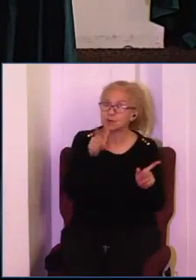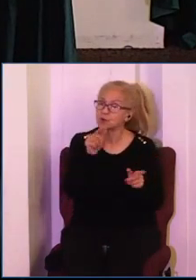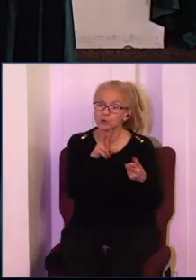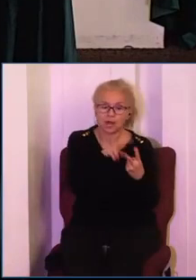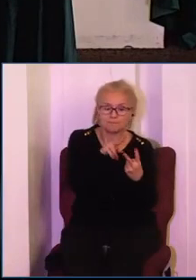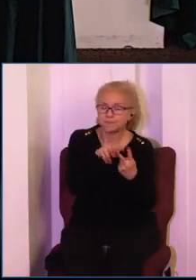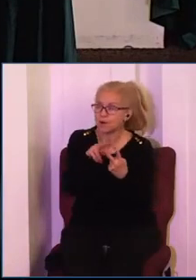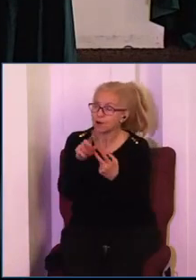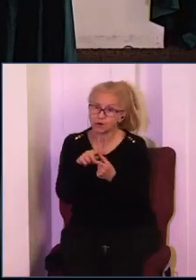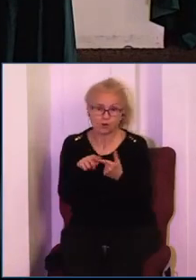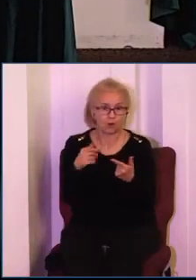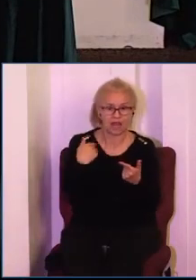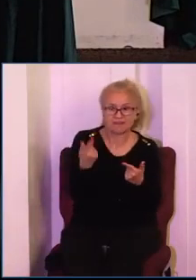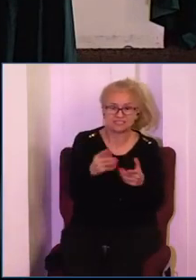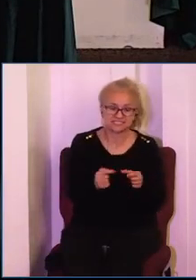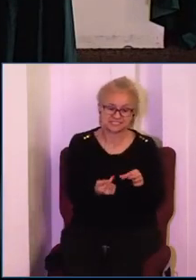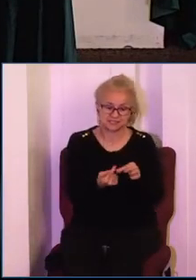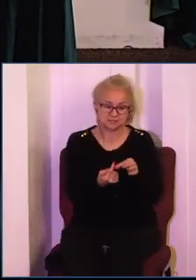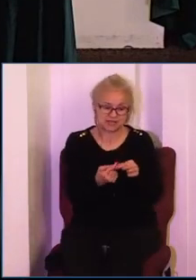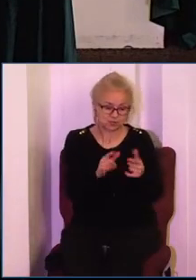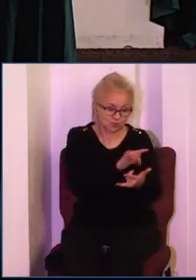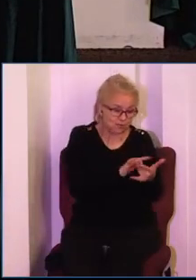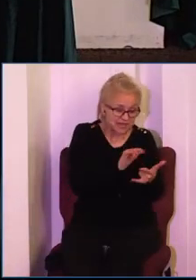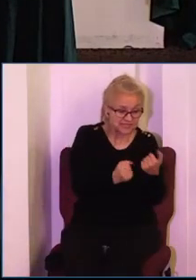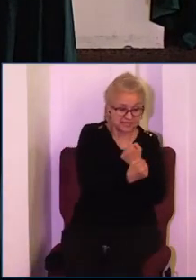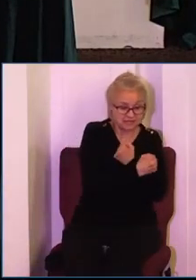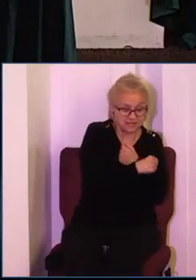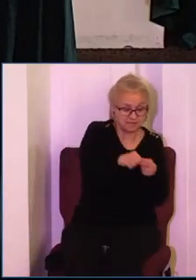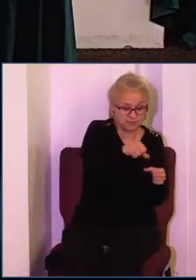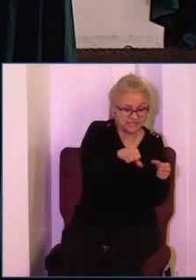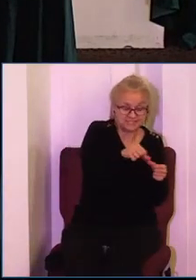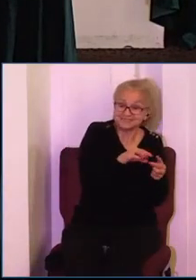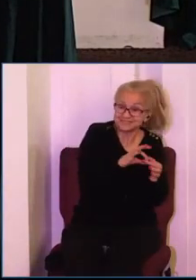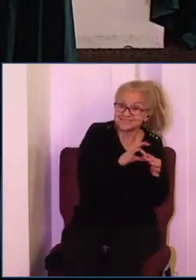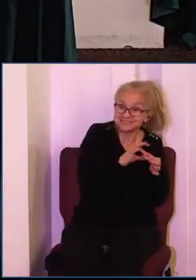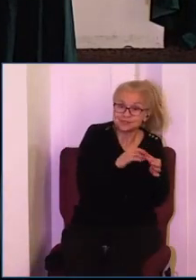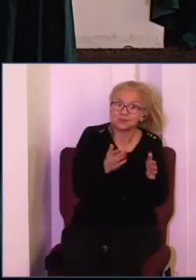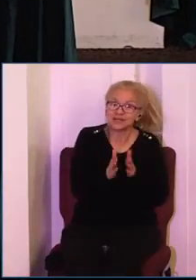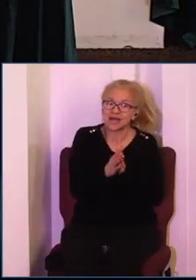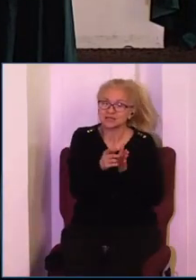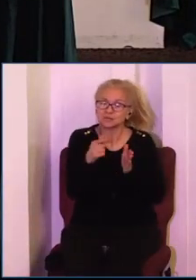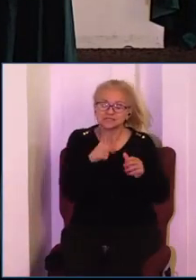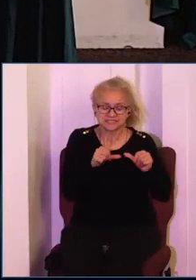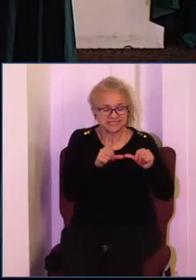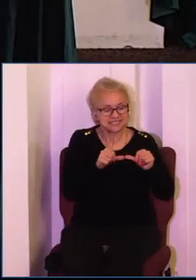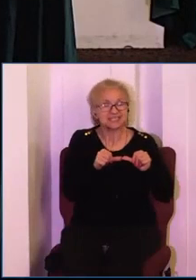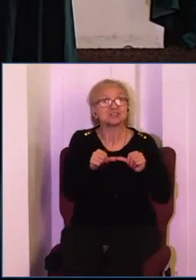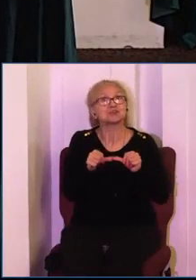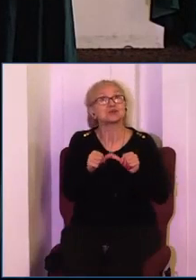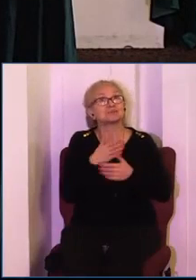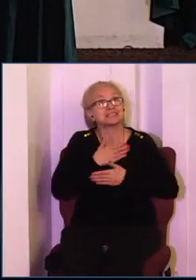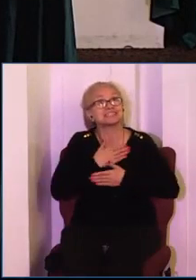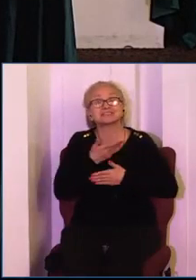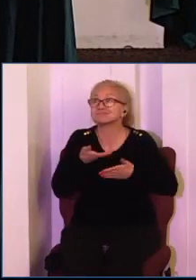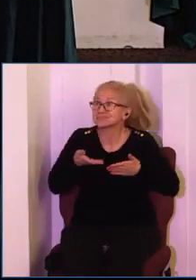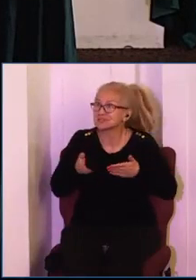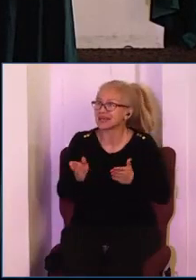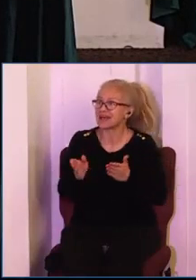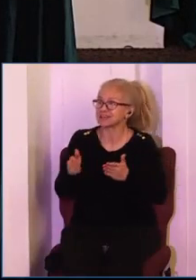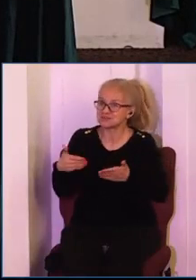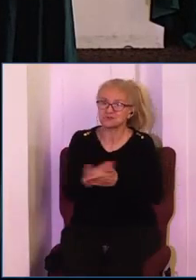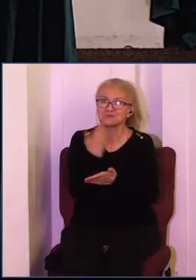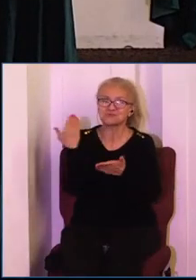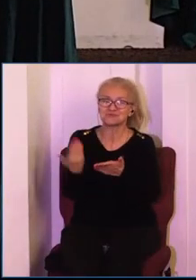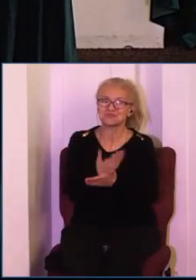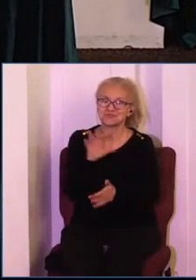or have these special romantic love relationships. We ask you to continue to let the newness,